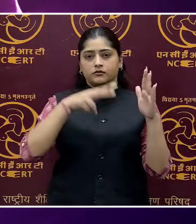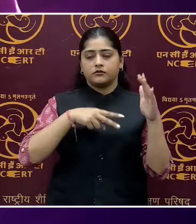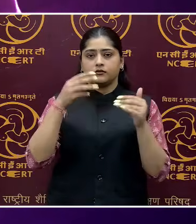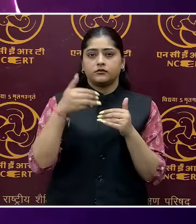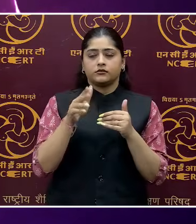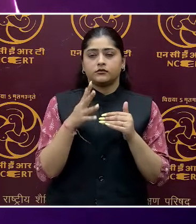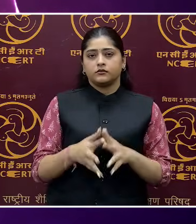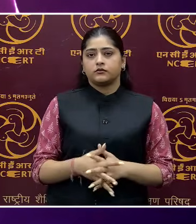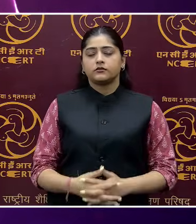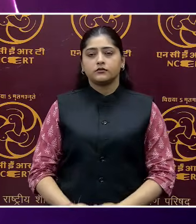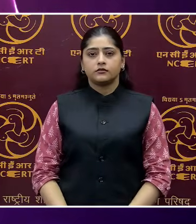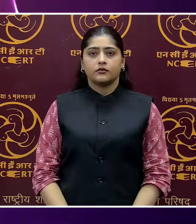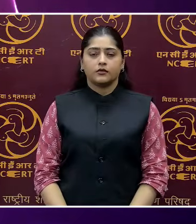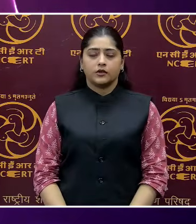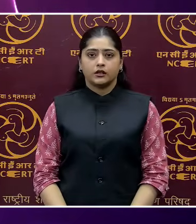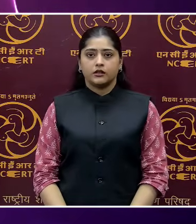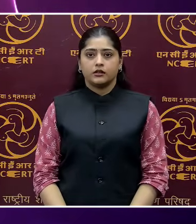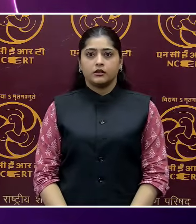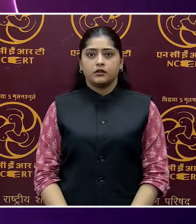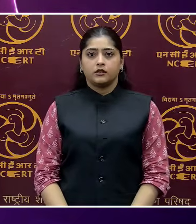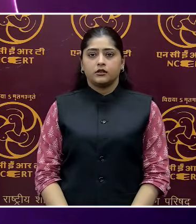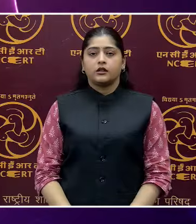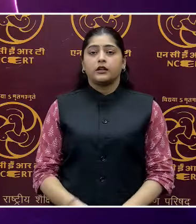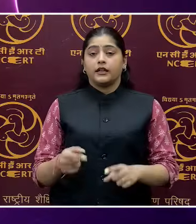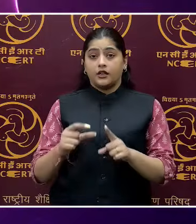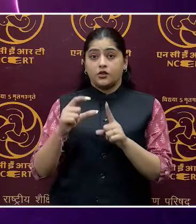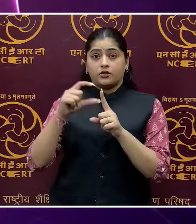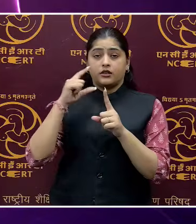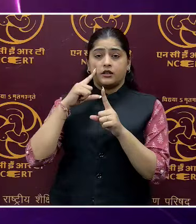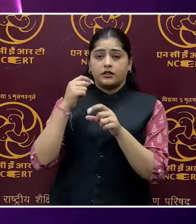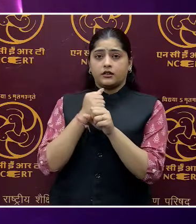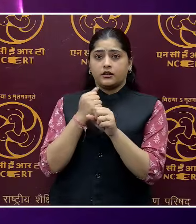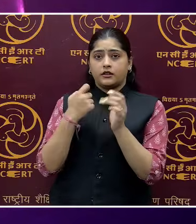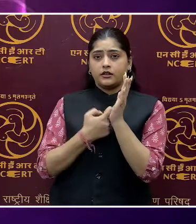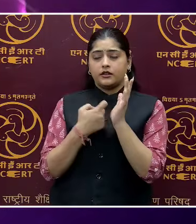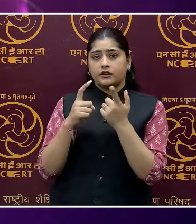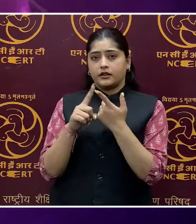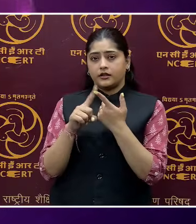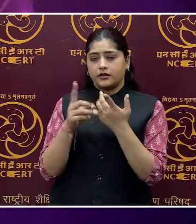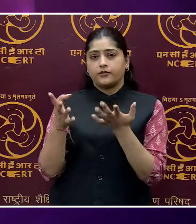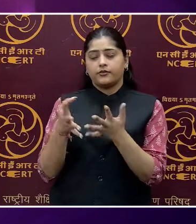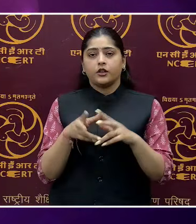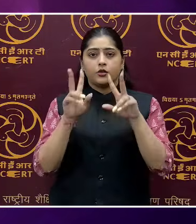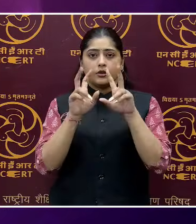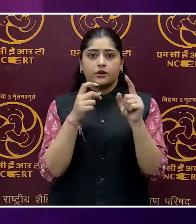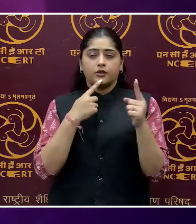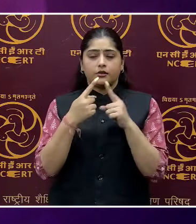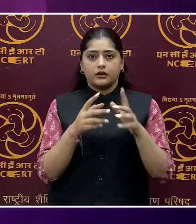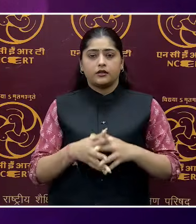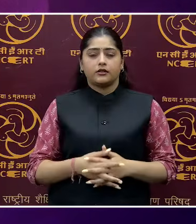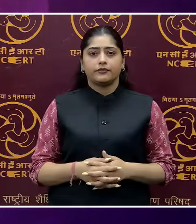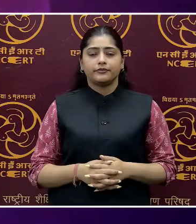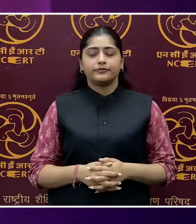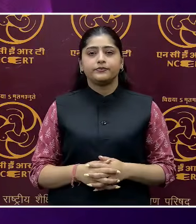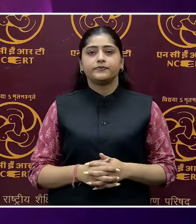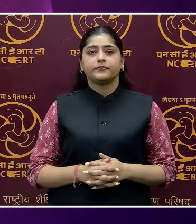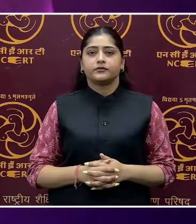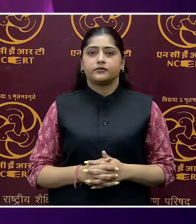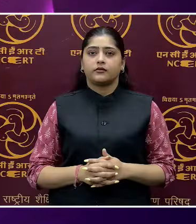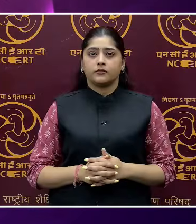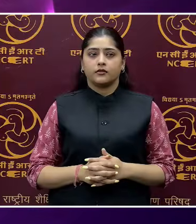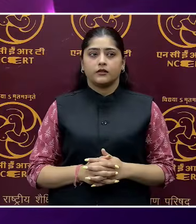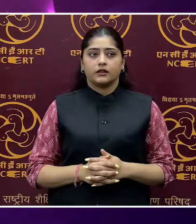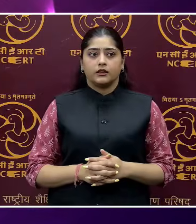when subjected to pressure. The degree of compressibility depends upon the intermolecular spacing between the particles